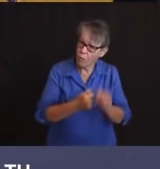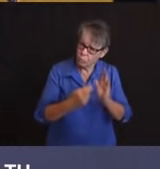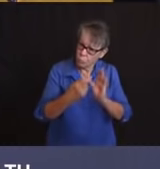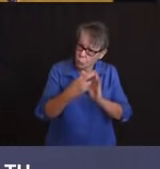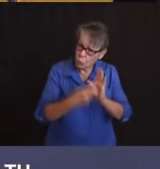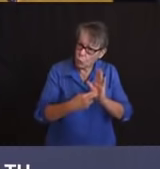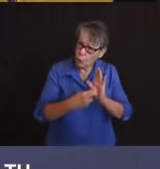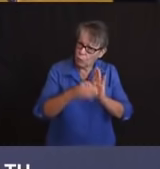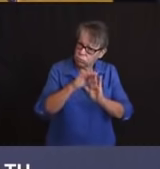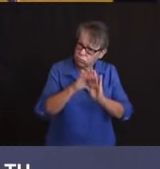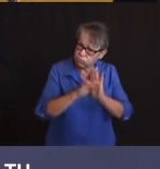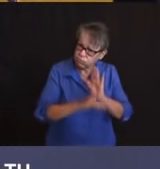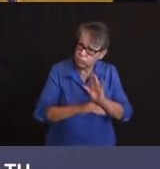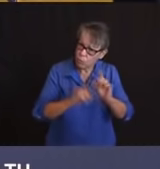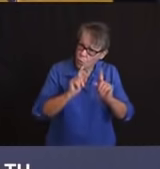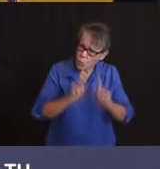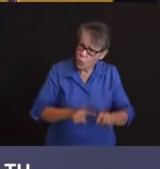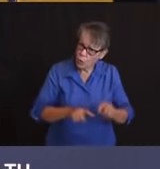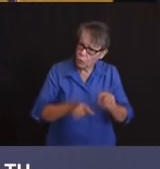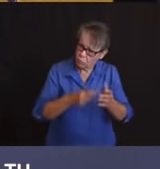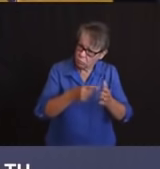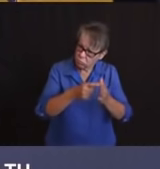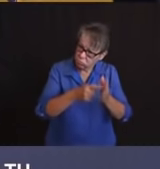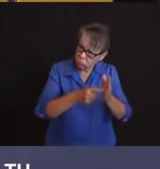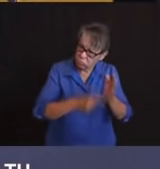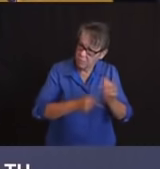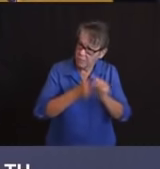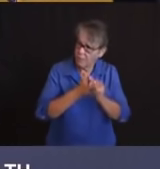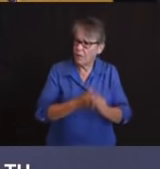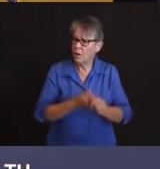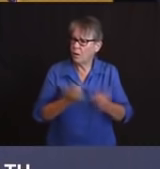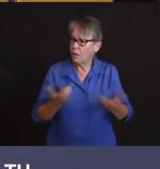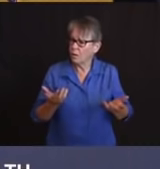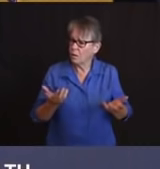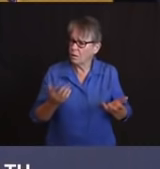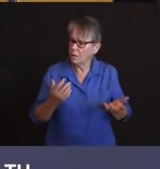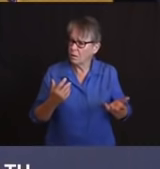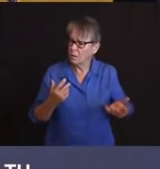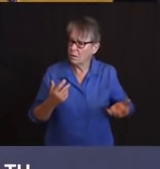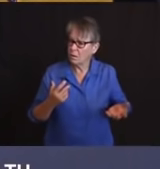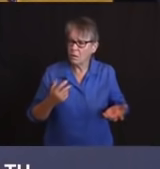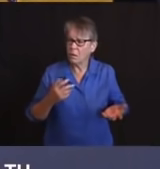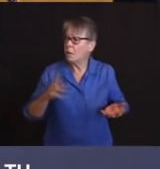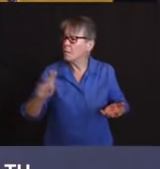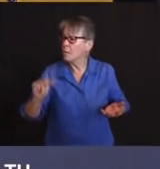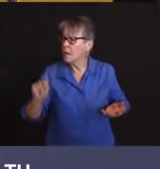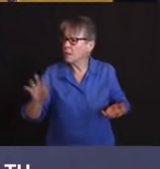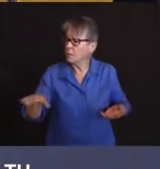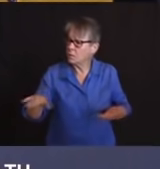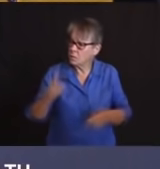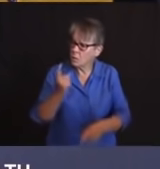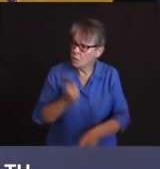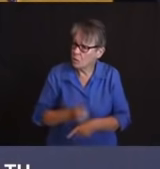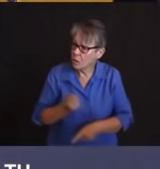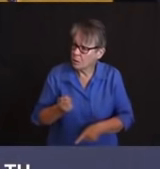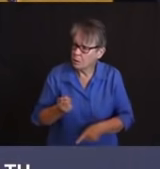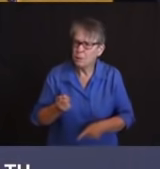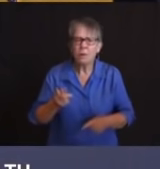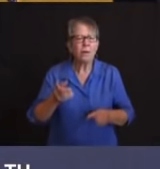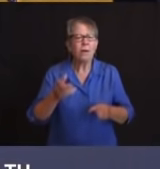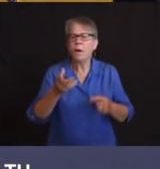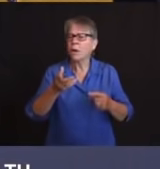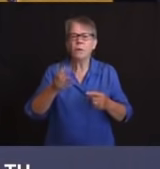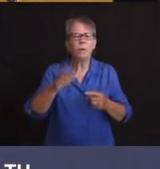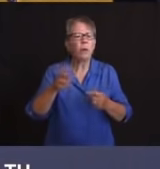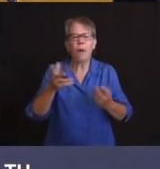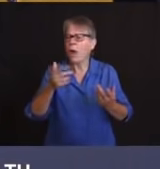not entirely familiar with which facilities you're referencing. We'd have to take a look at the specifics of the case. Could we get you offline and figure